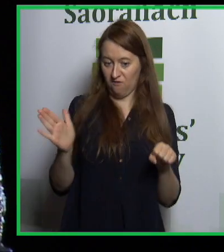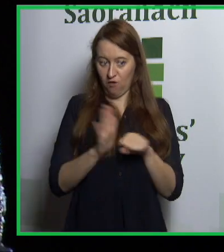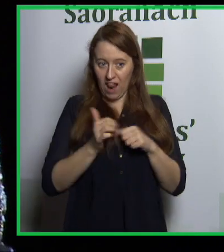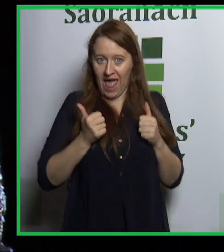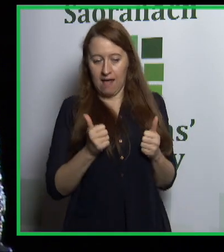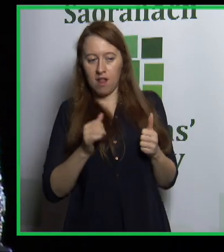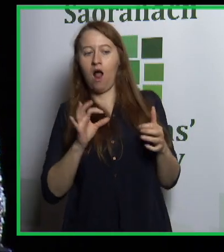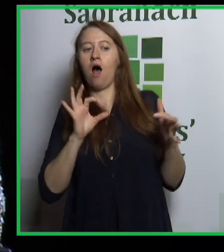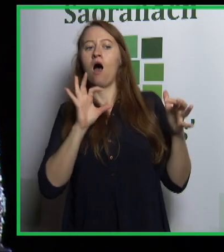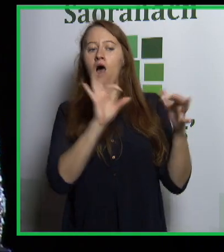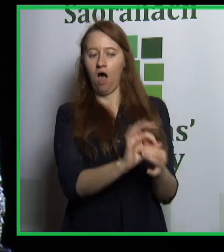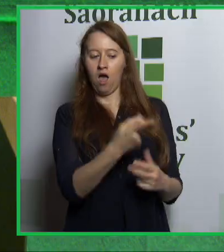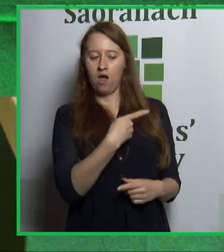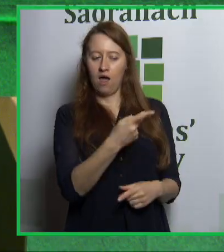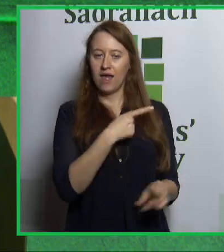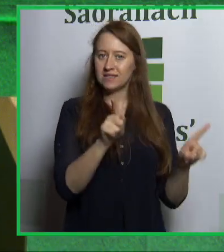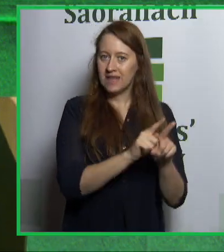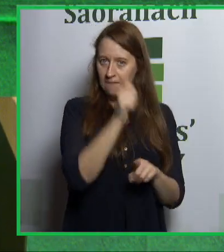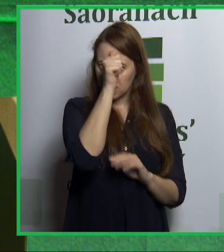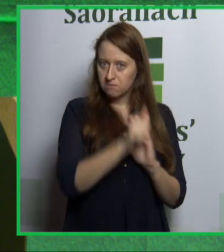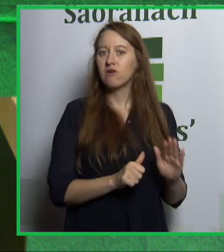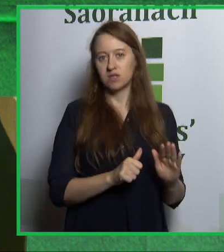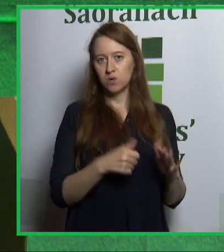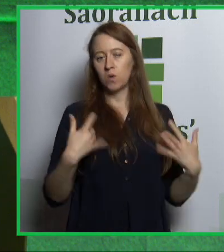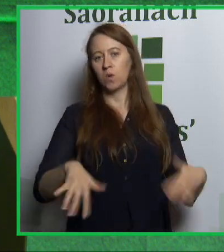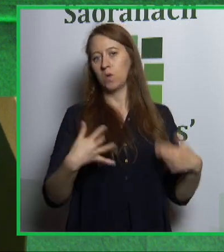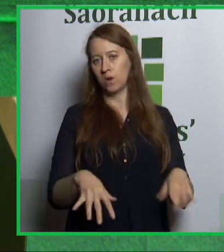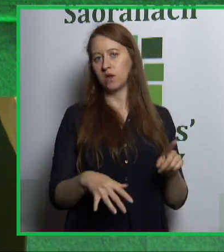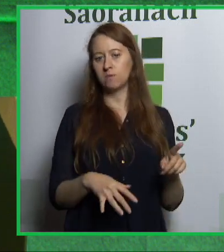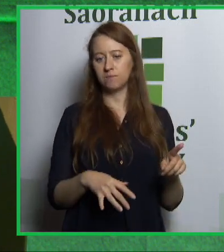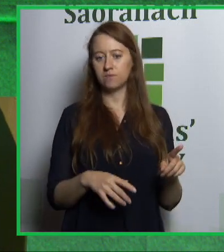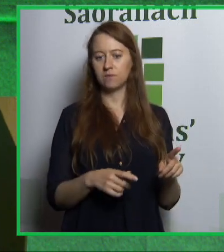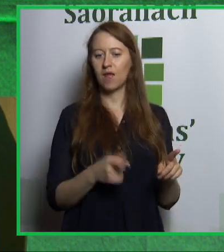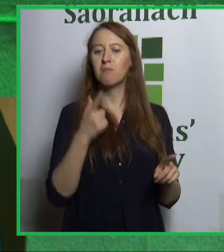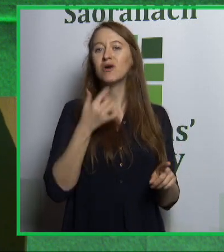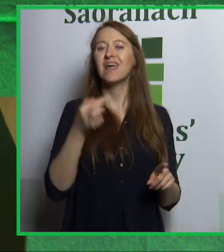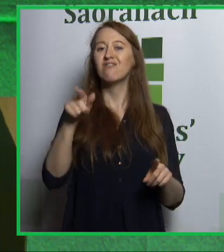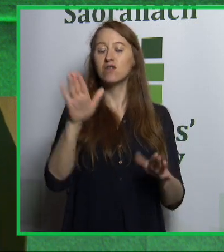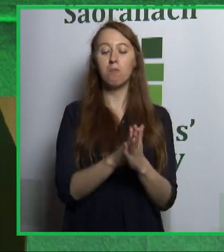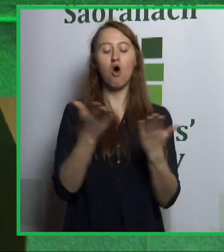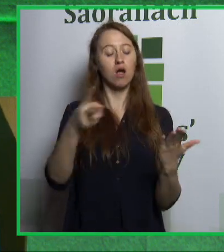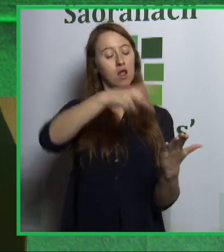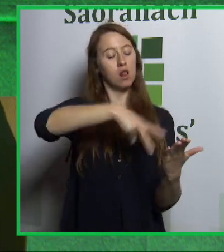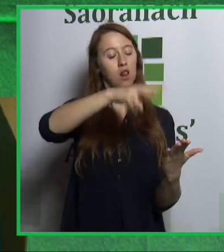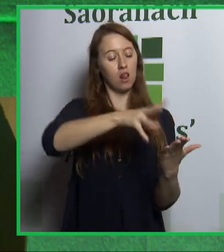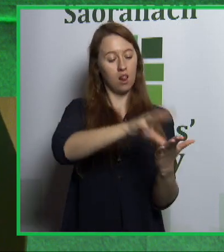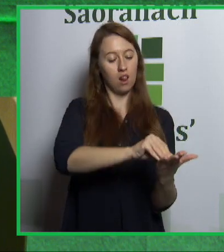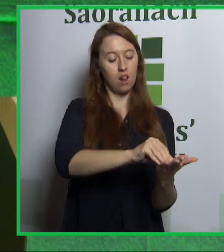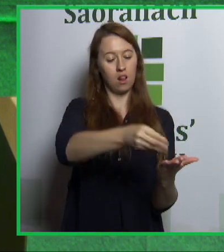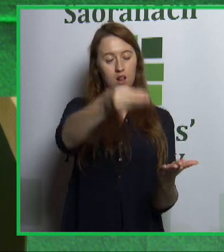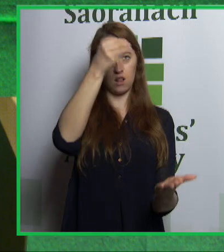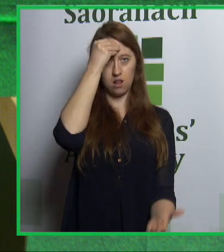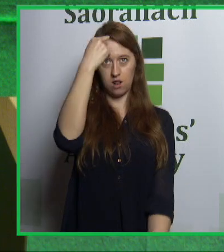I got along with everybody else, but it's like, it's not, if you read it from a textbook and stuff, they're not going to